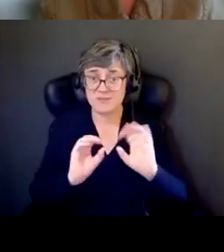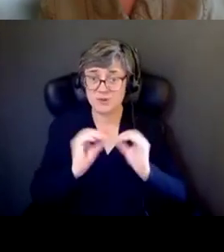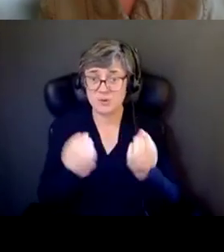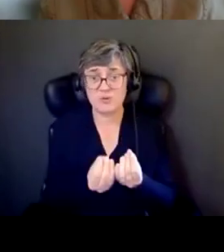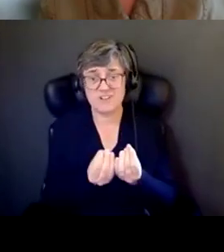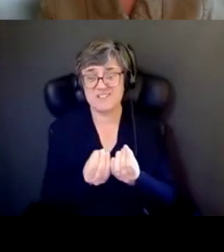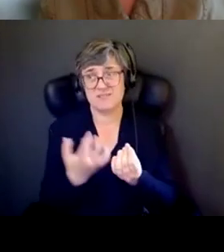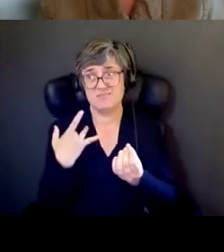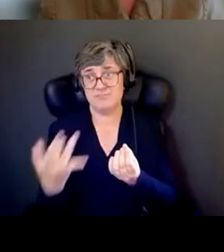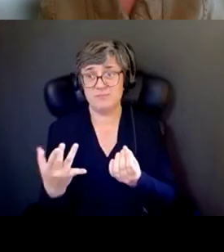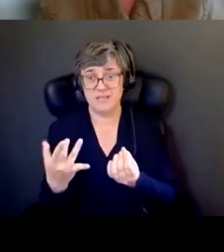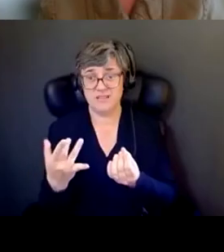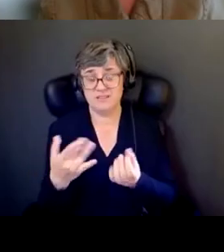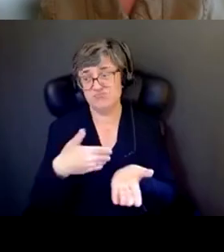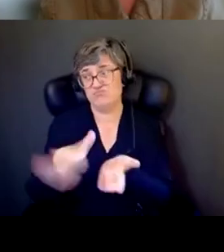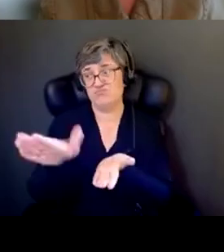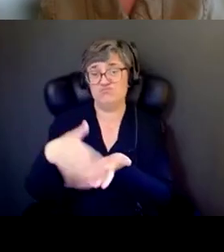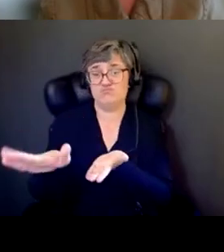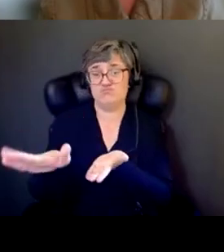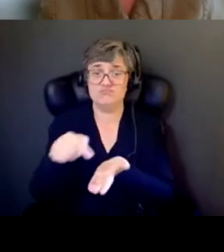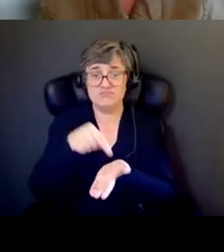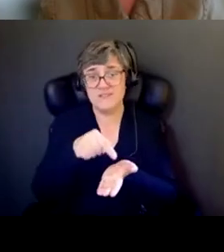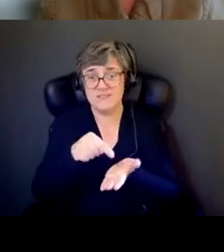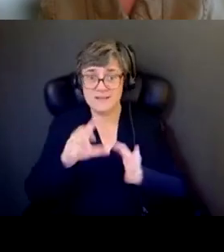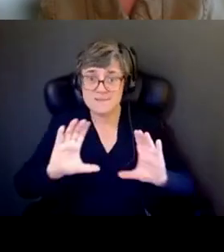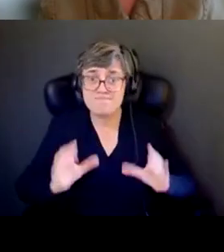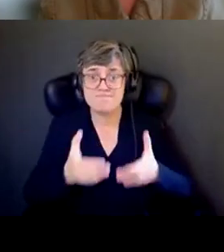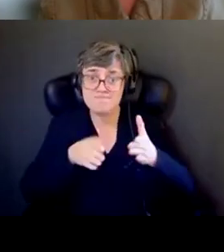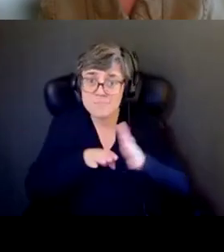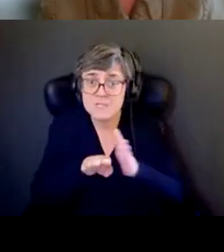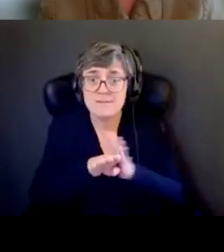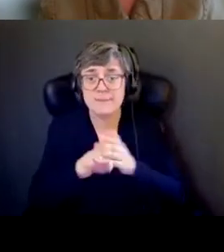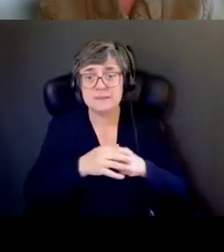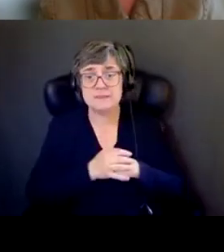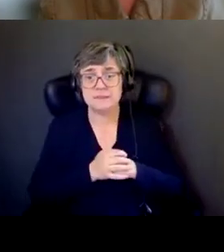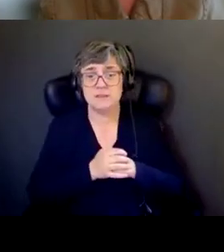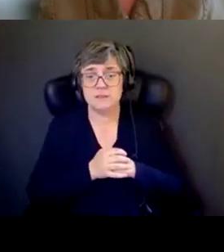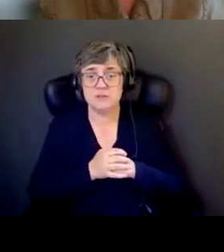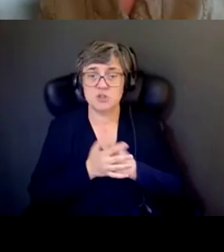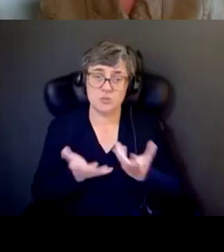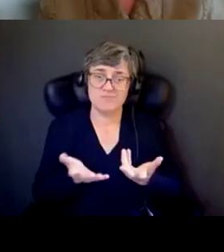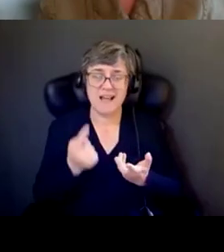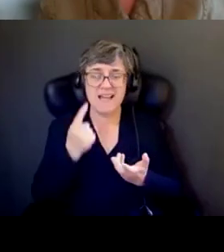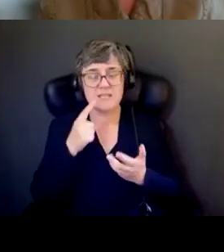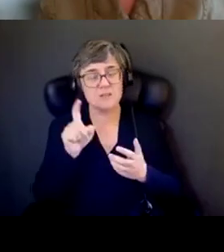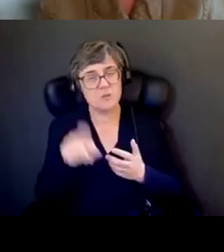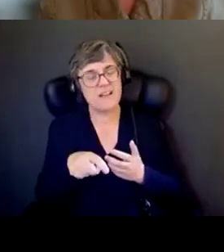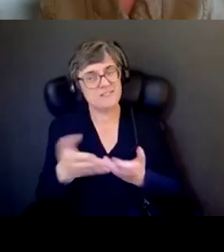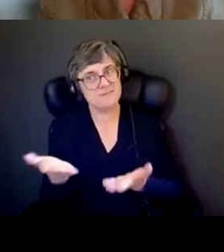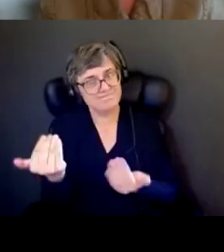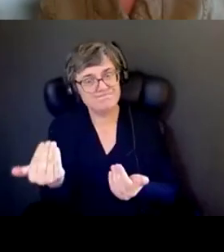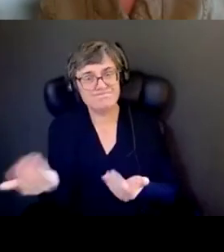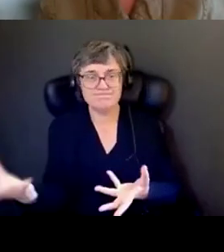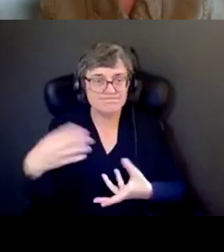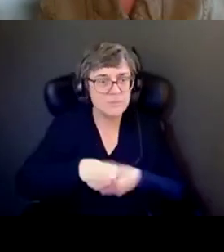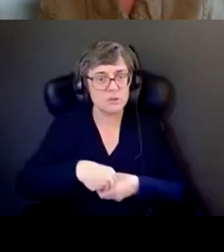you so much for this. And yes, we are very much following closely the development of that Convention on the Rights of Older Persons. So we'll see